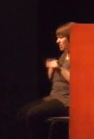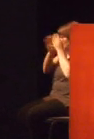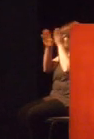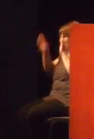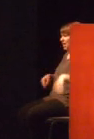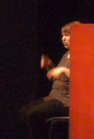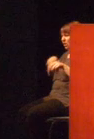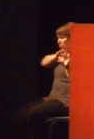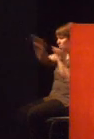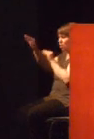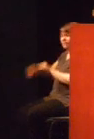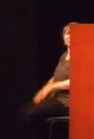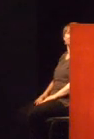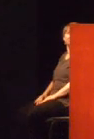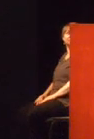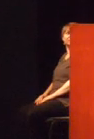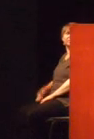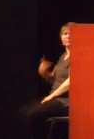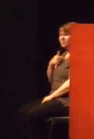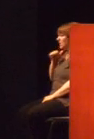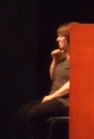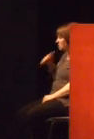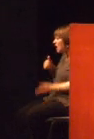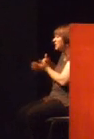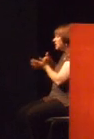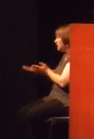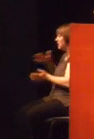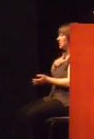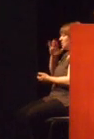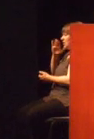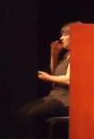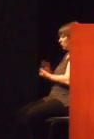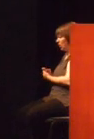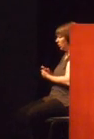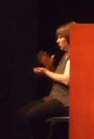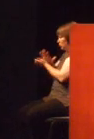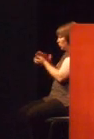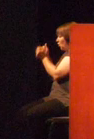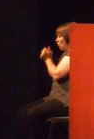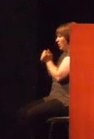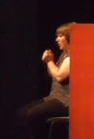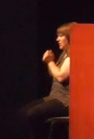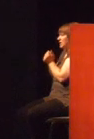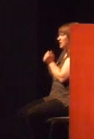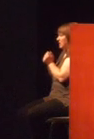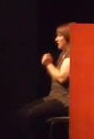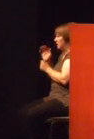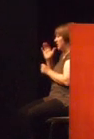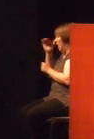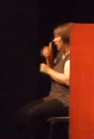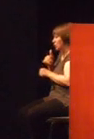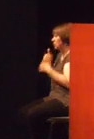we have to leave. Because I am not sending my daughter to a school with a creepy gym teacher. And it was